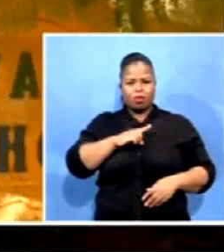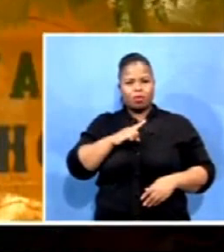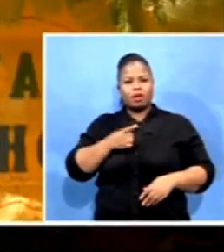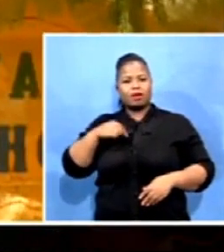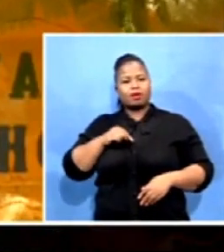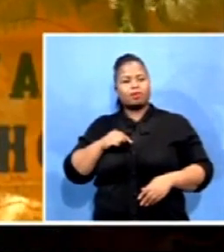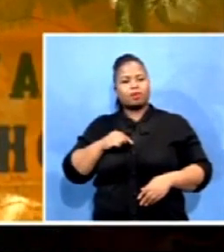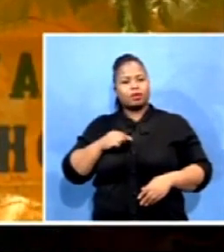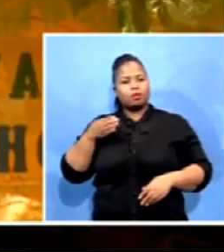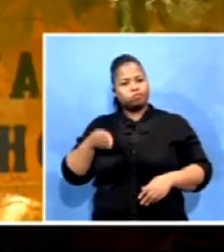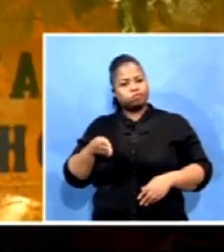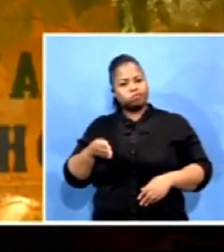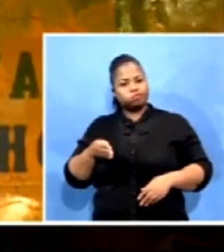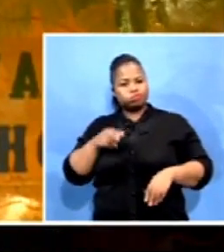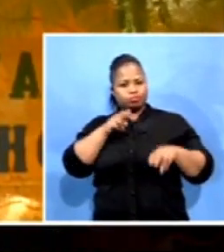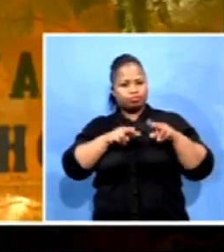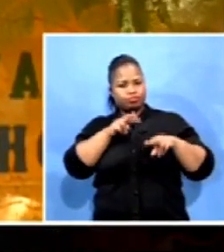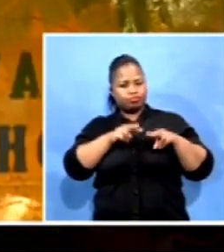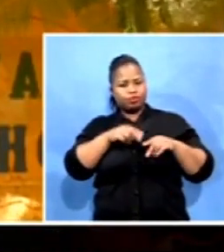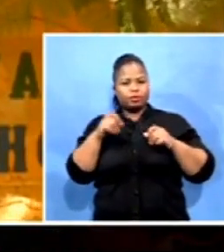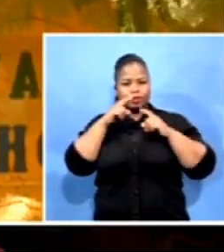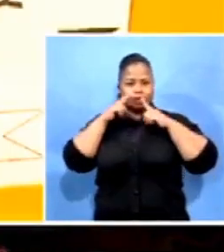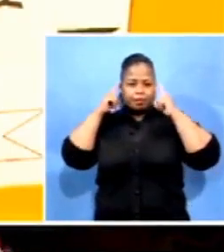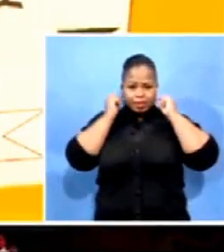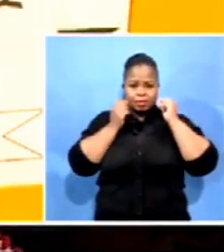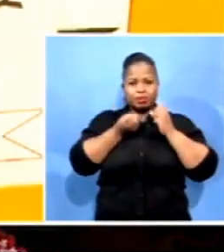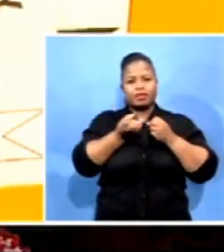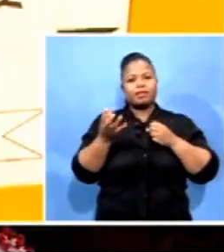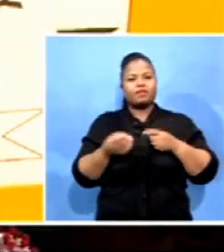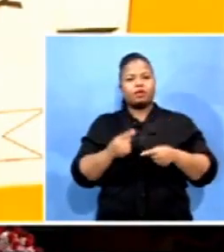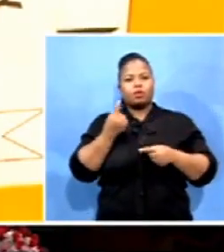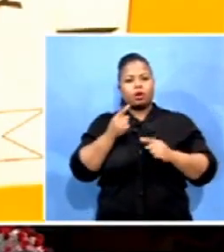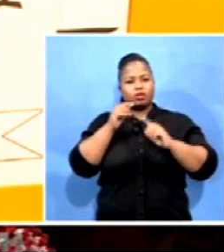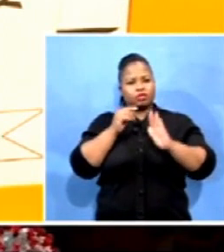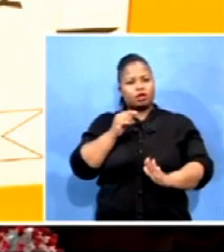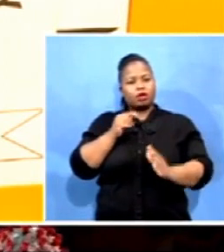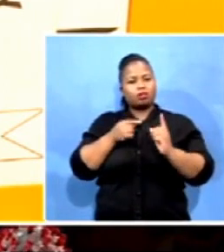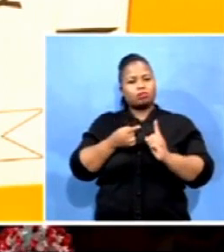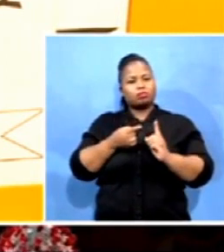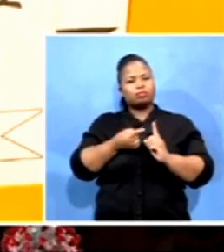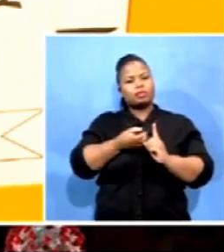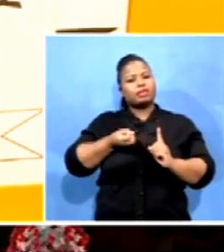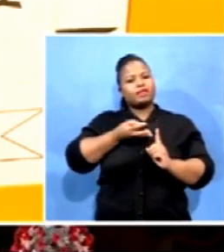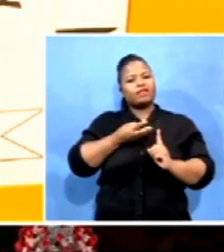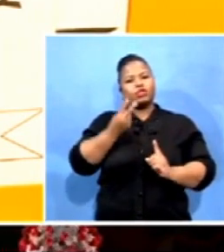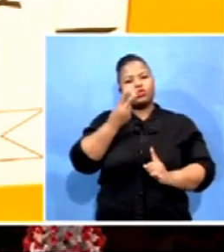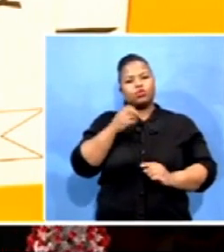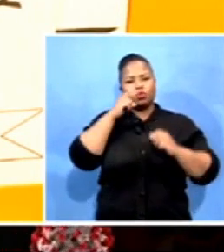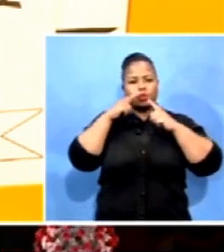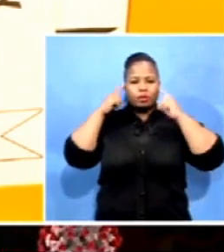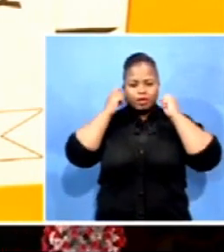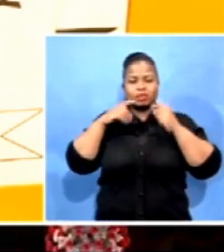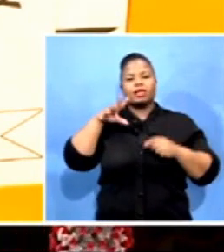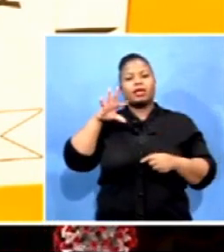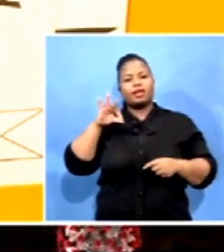providing them with masks. Each learner will get about 2 masks. They will be screened every day. The environment in the school will be sanitized every